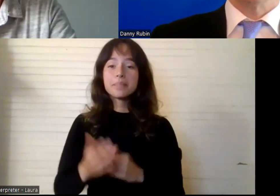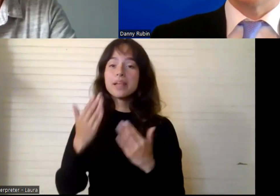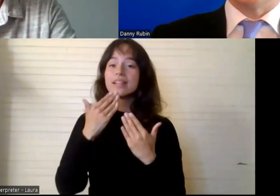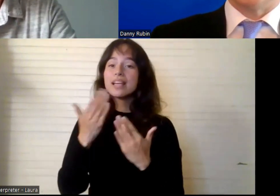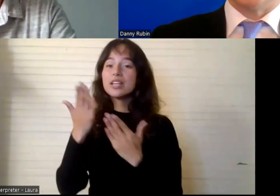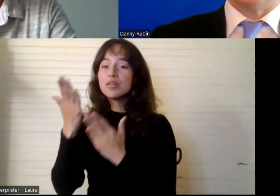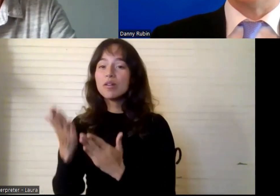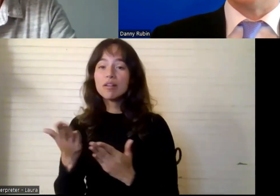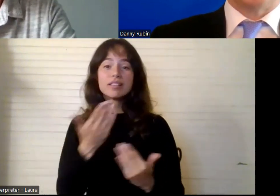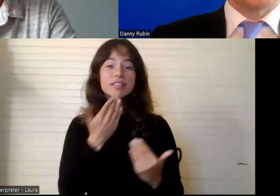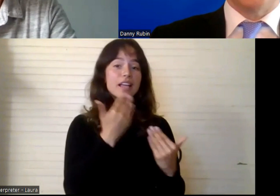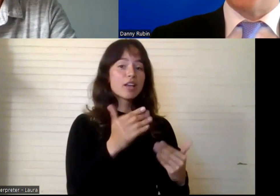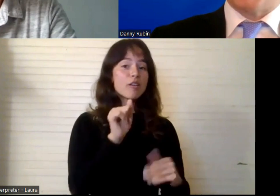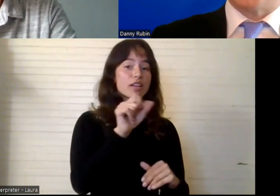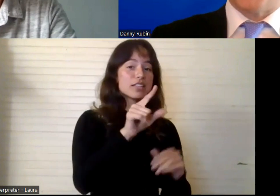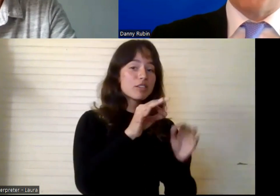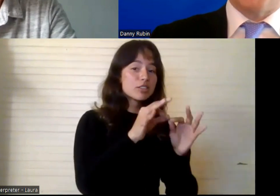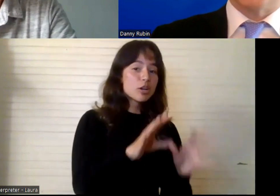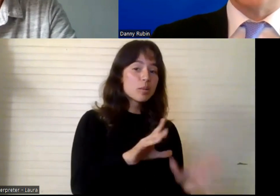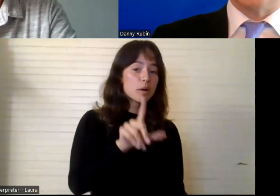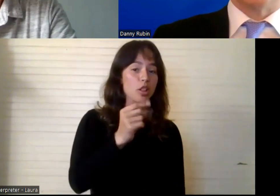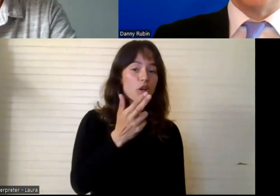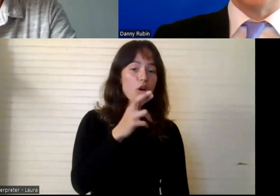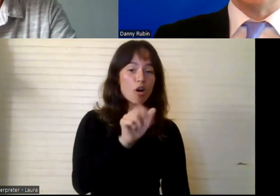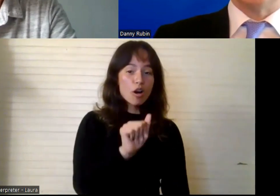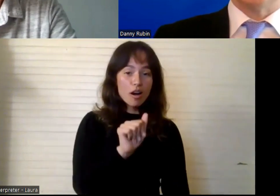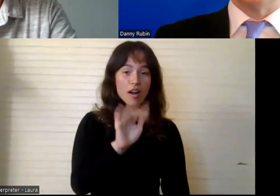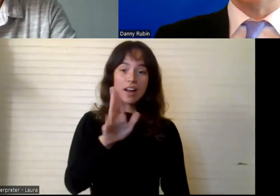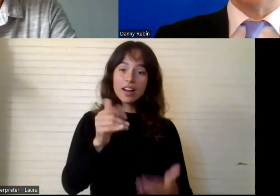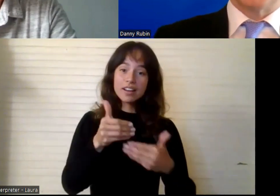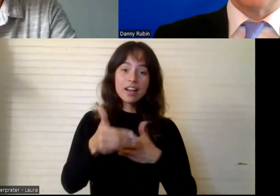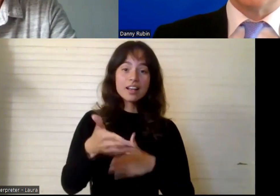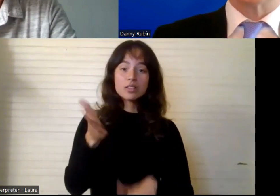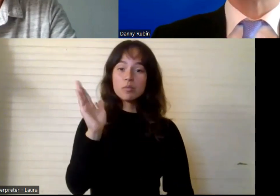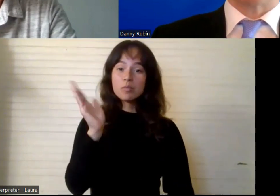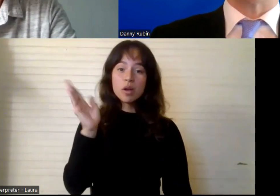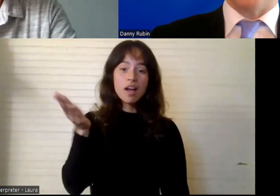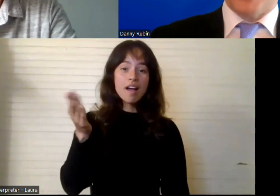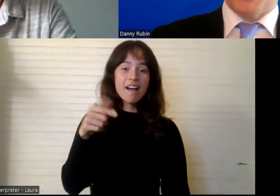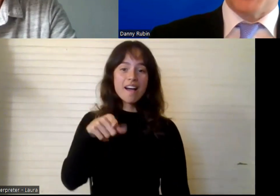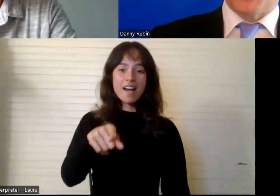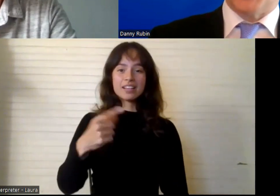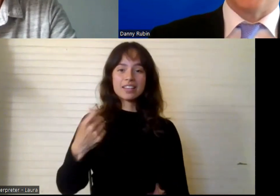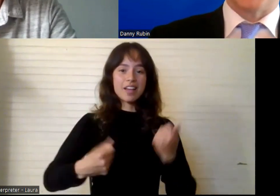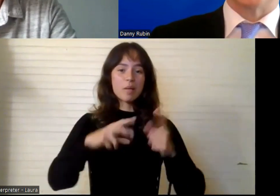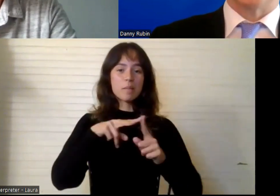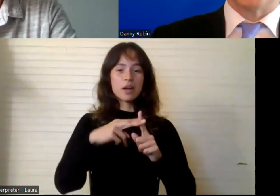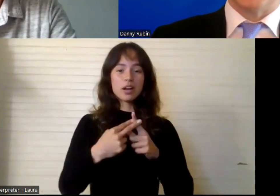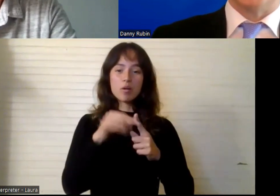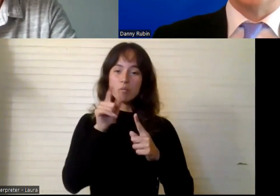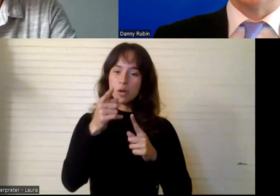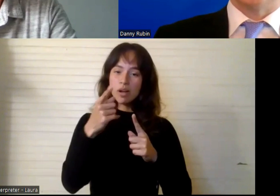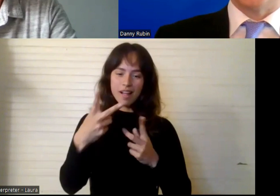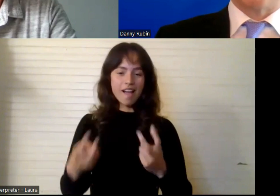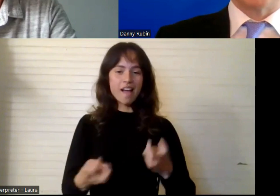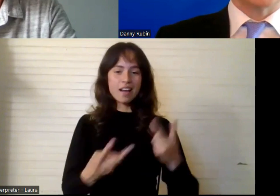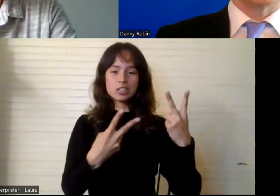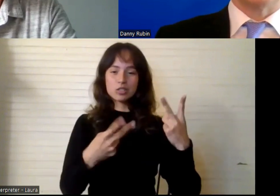mechanic, and we'll learn all about that world and then put it on YouTube and put it in Aspire. So thank you